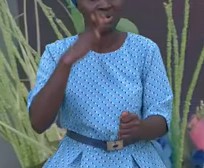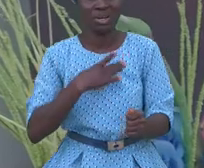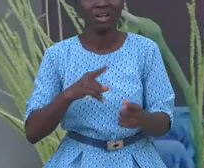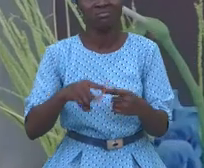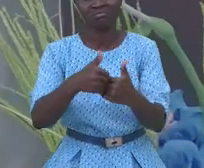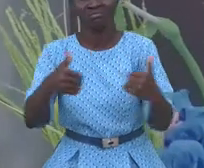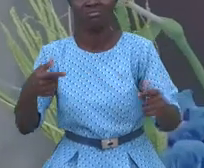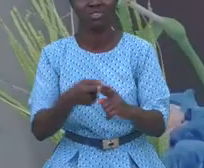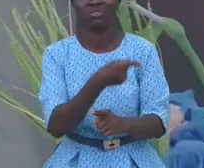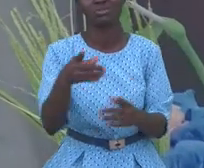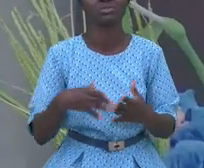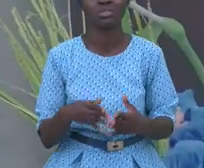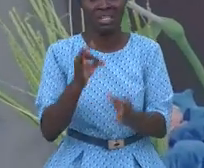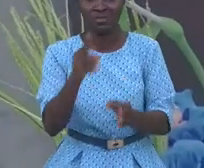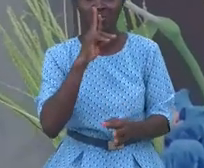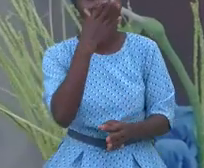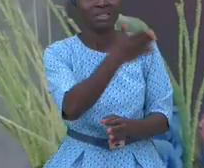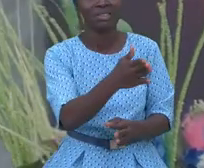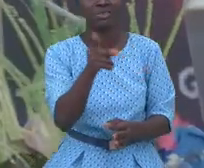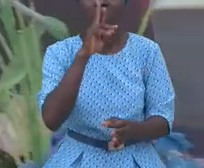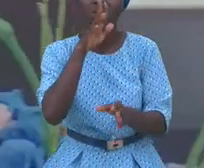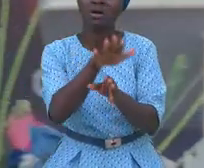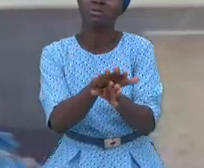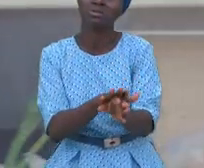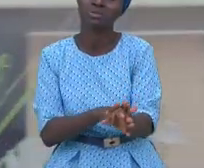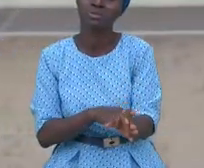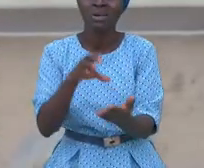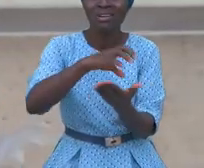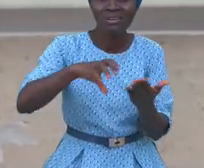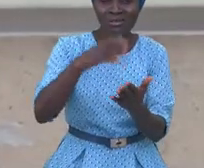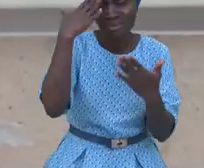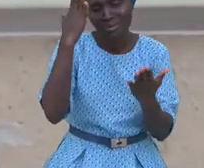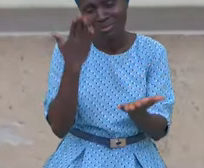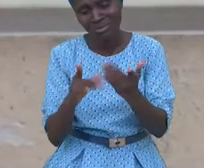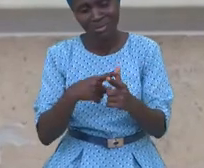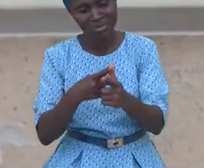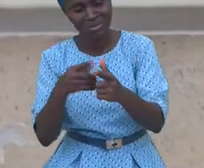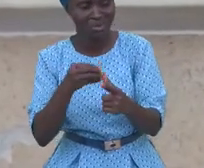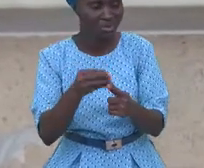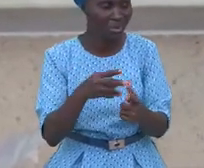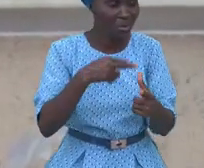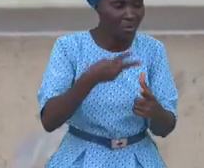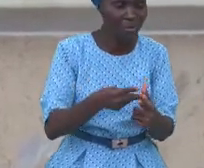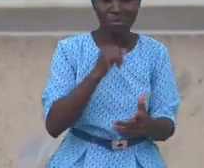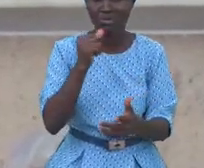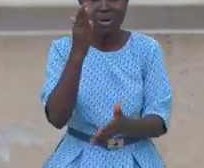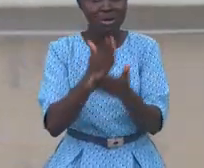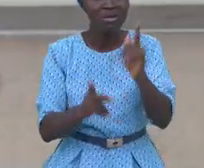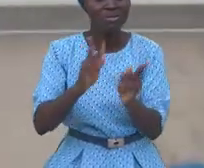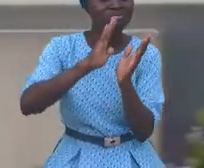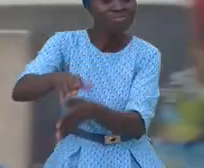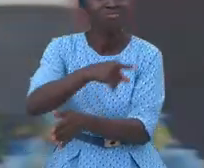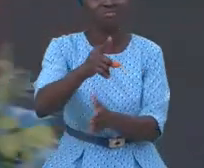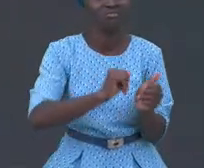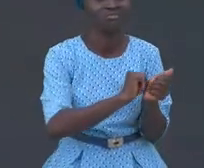down. I don't know whether I want to run or not. I don't know whether I want to go forward on. People will bypass you. If you are there,